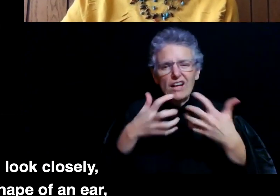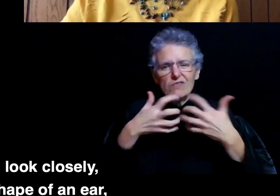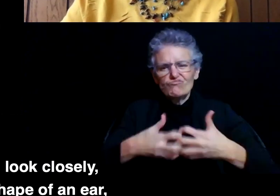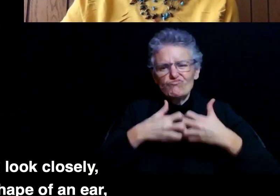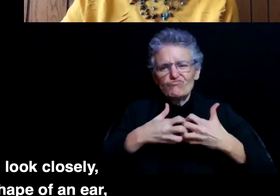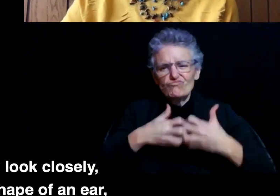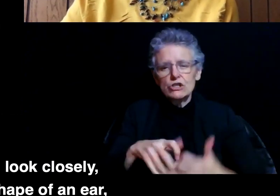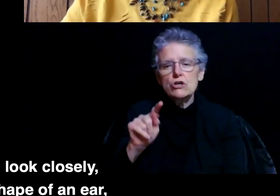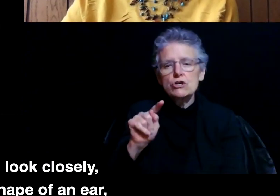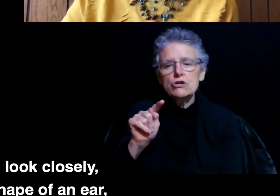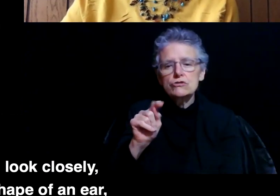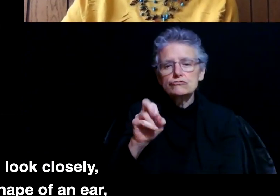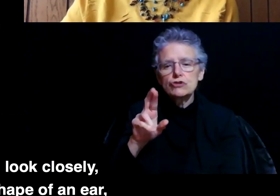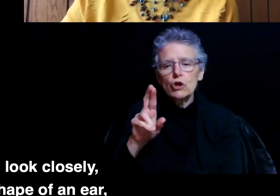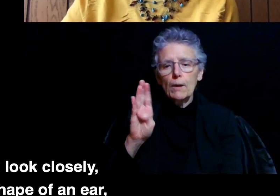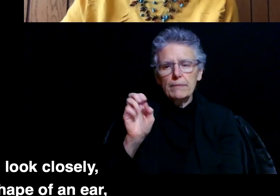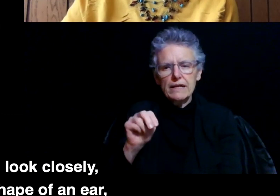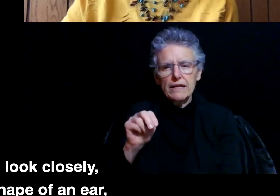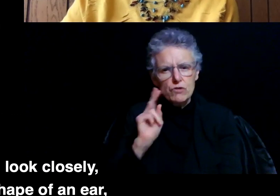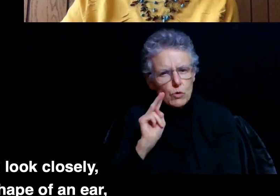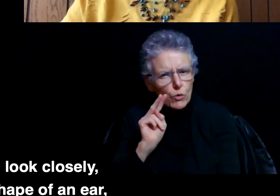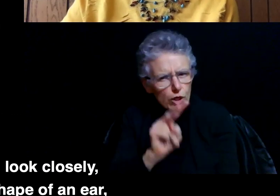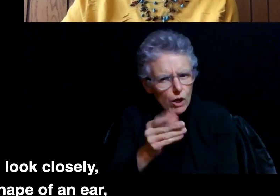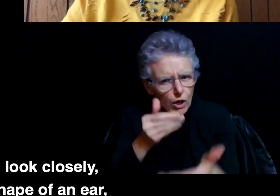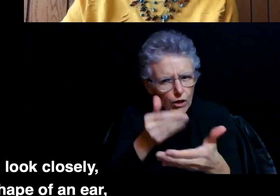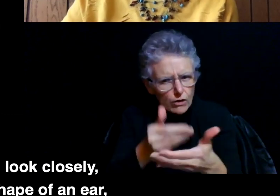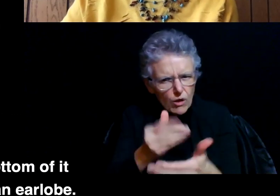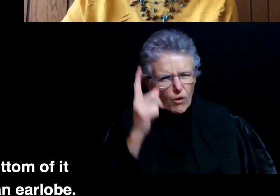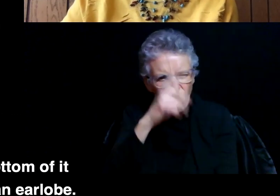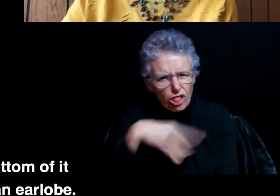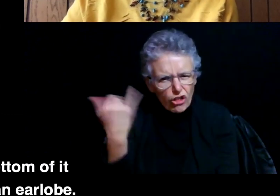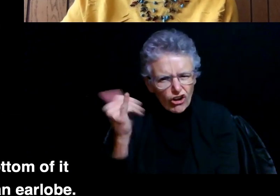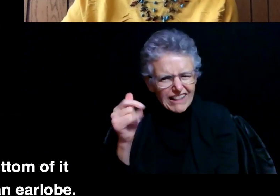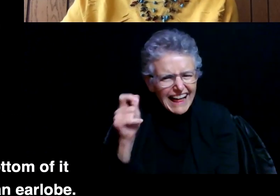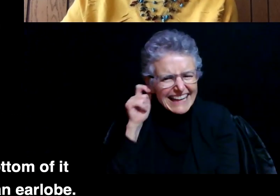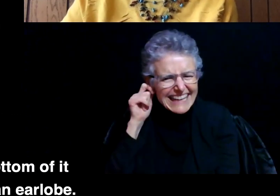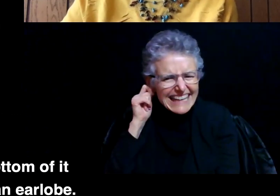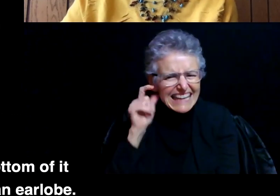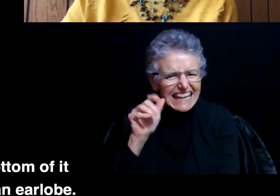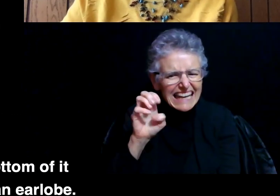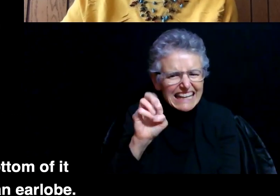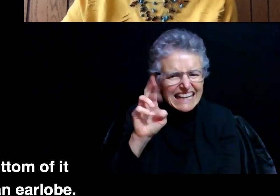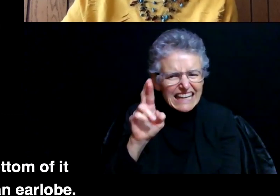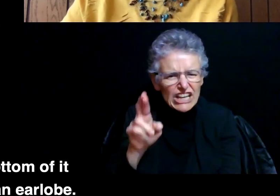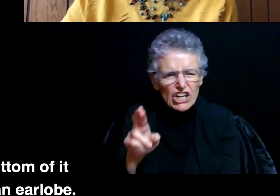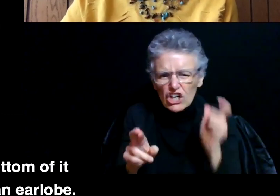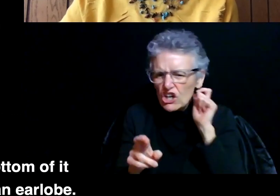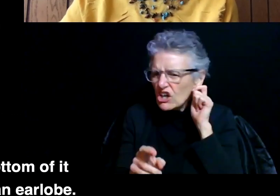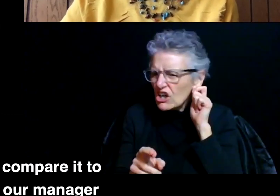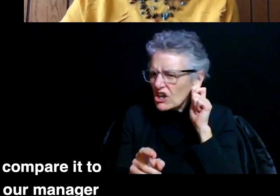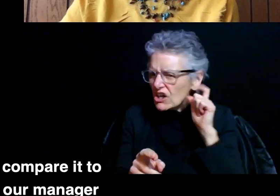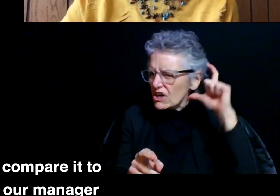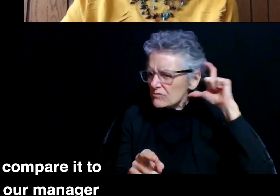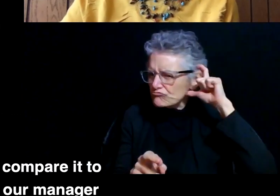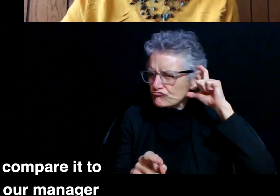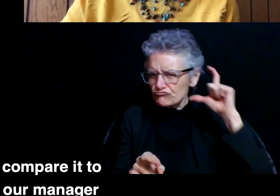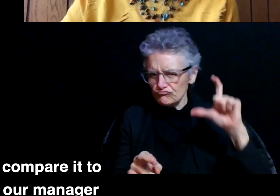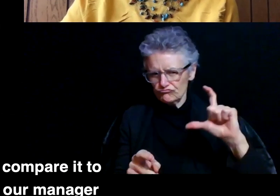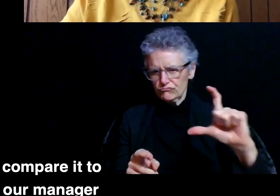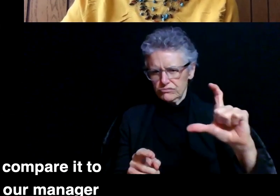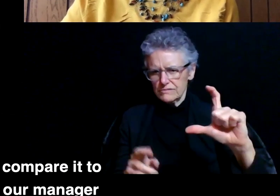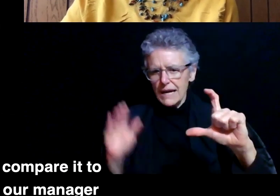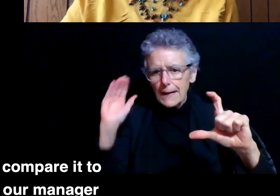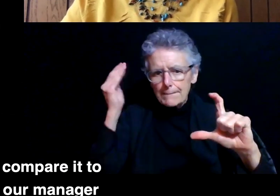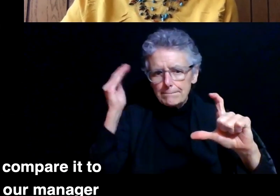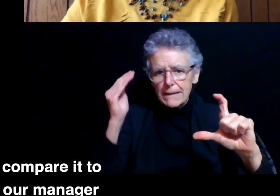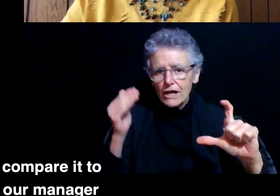And if you look closely, it's in the shape of an ear, the bottom of it being the earlobe. And if you compare it